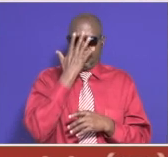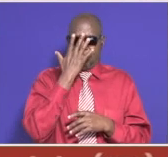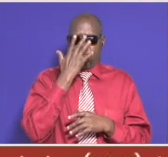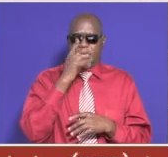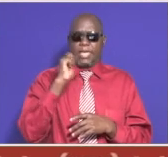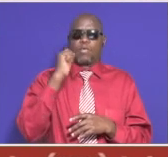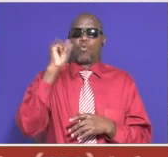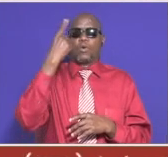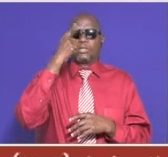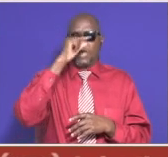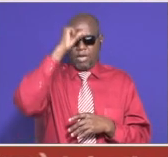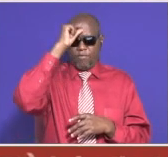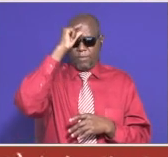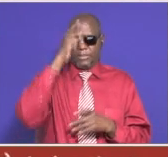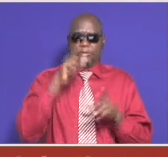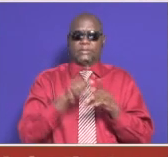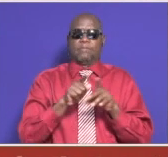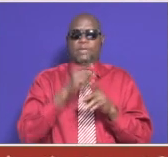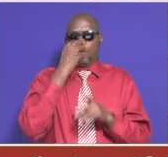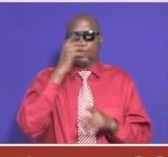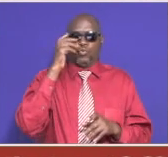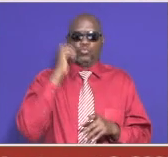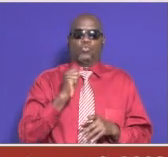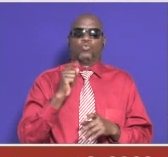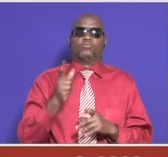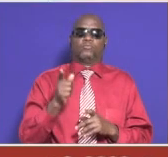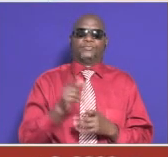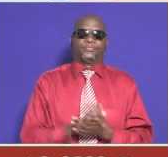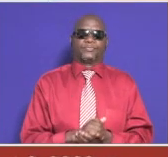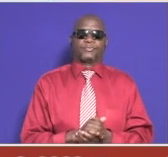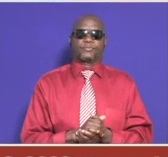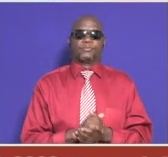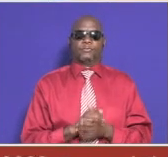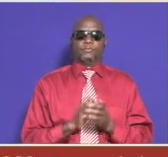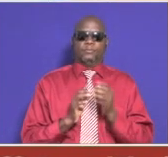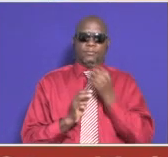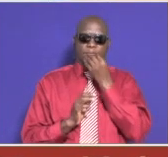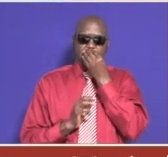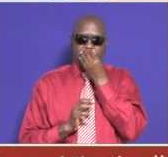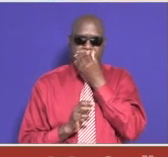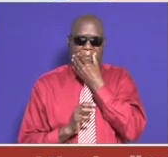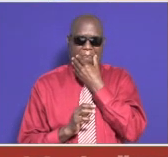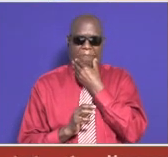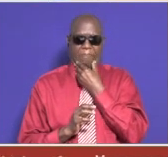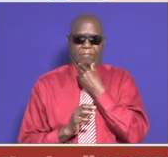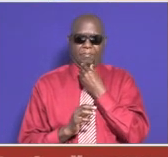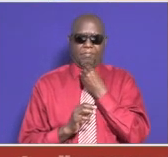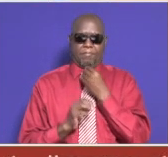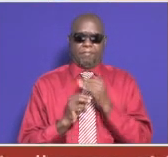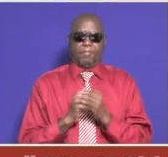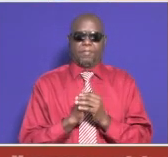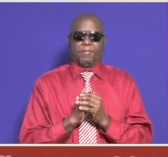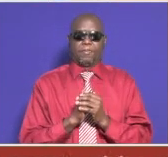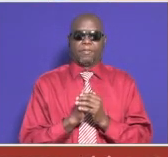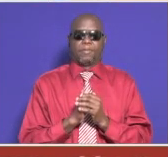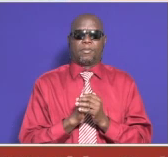President William Ruto. Our very own Dolly Mwirigi Mbuvi with the details. A warm welcome to today's Senate